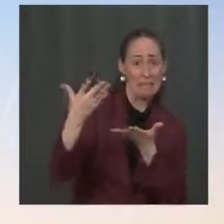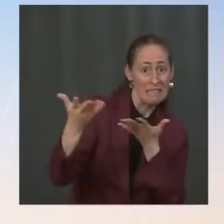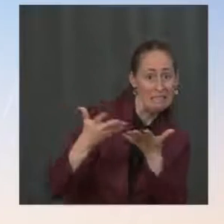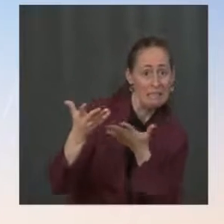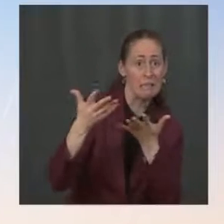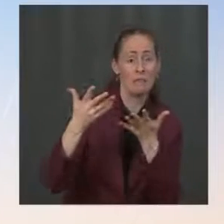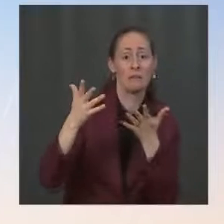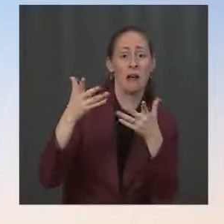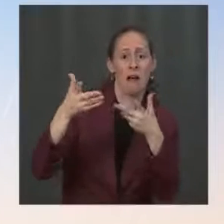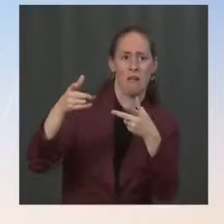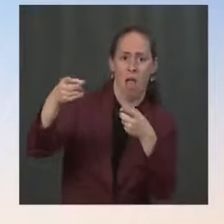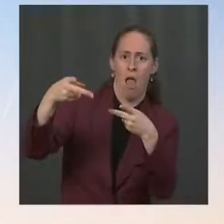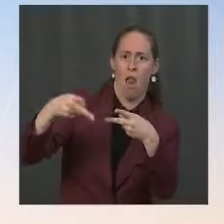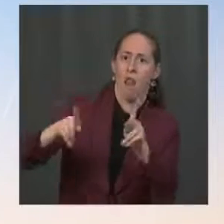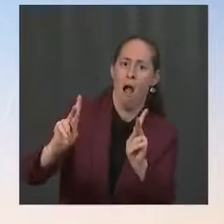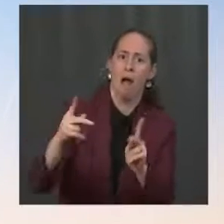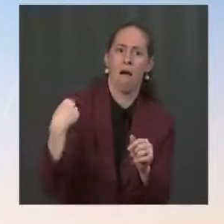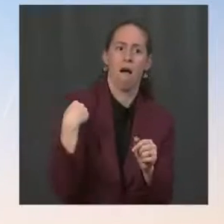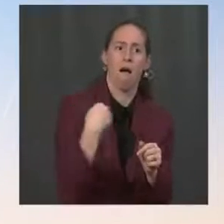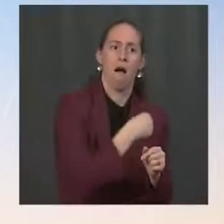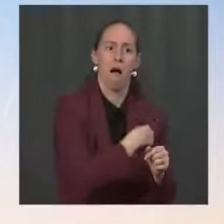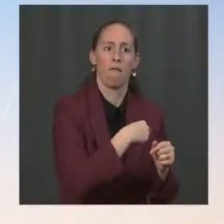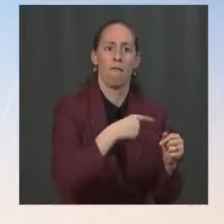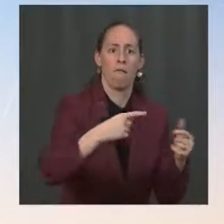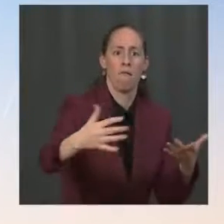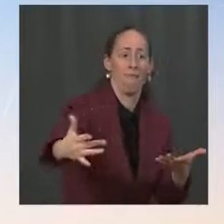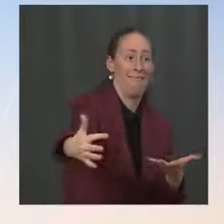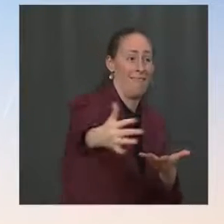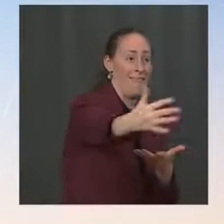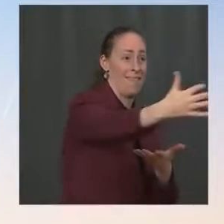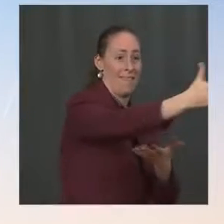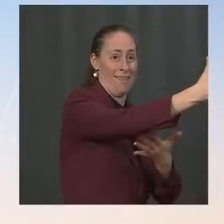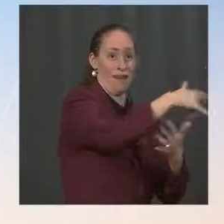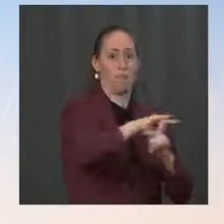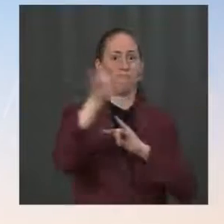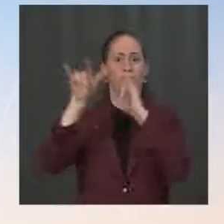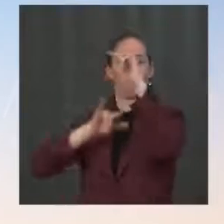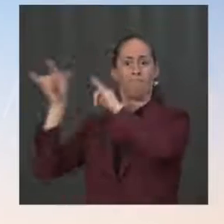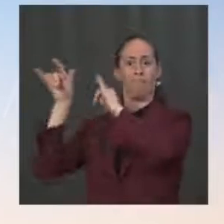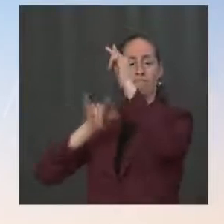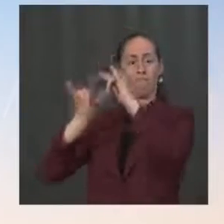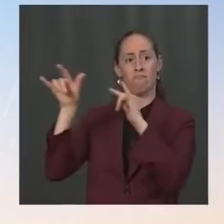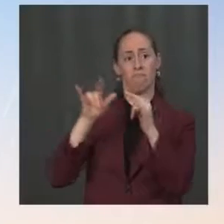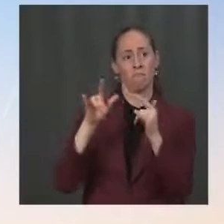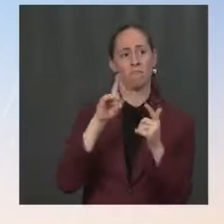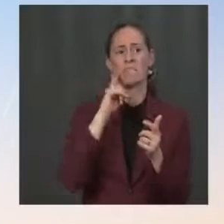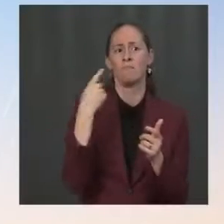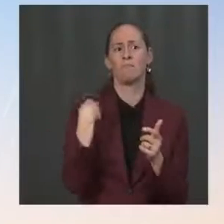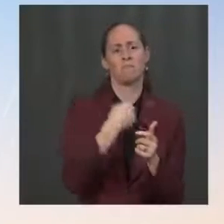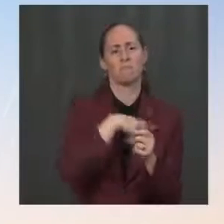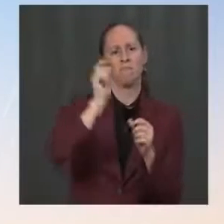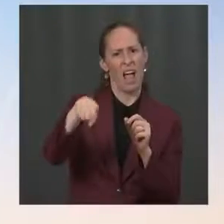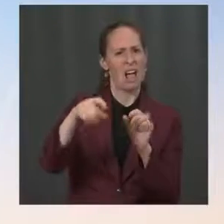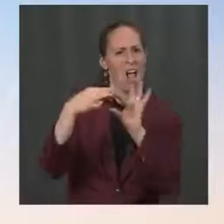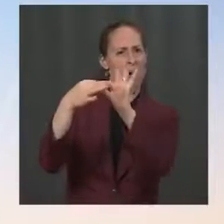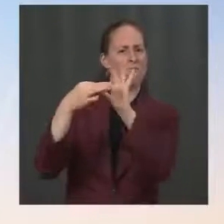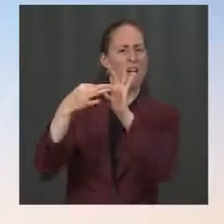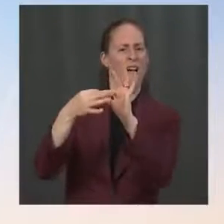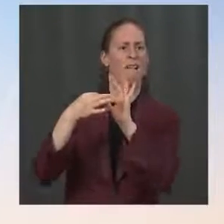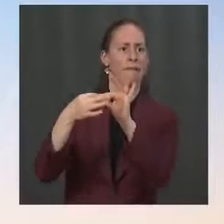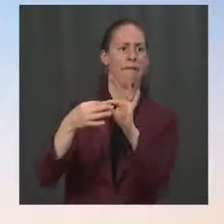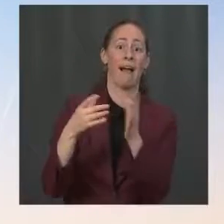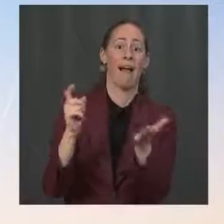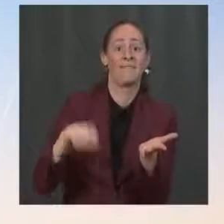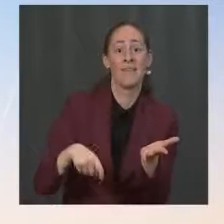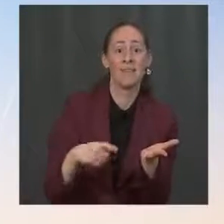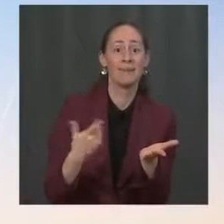save 104,000 lives. And that coordination is necessary in order to continue our evacuation measures. Now, I understand your